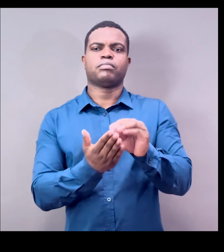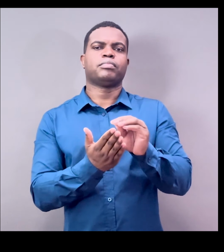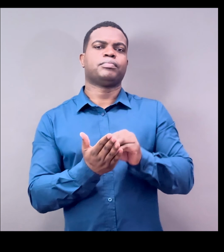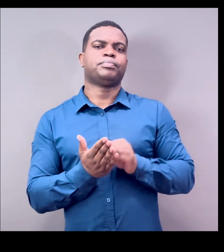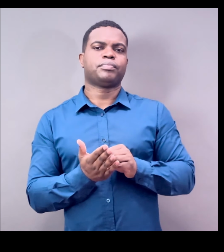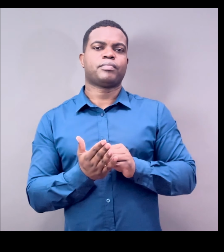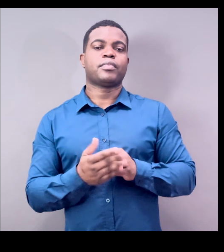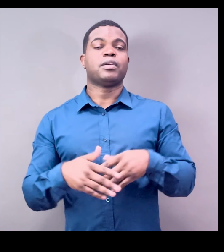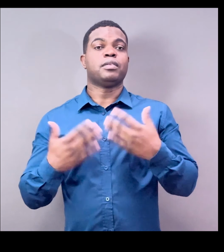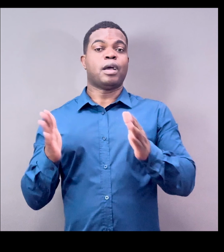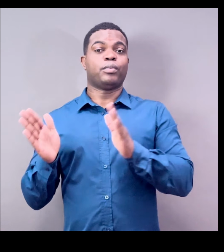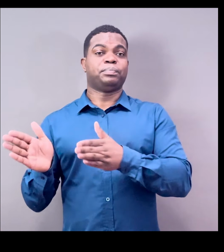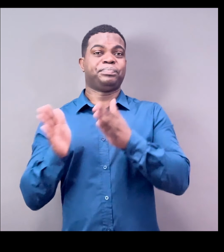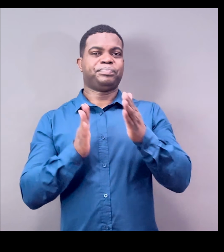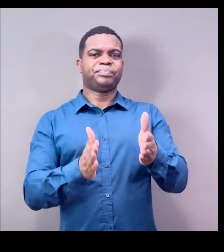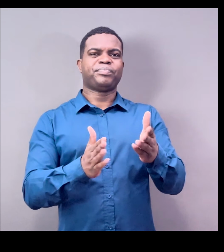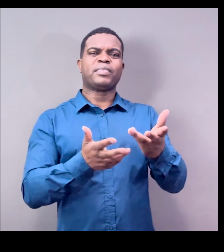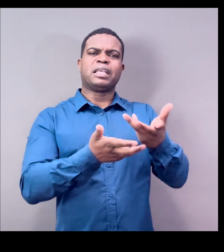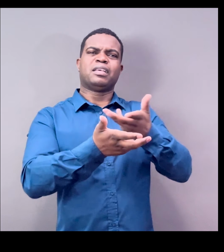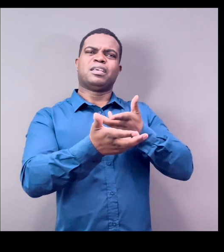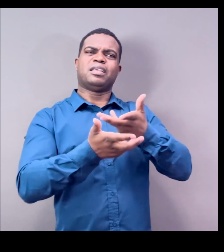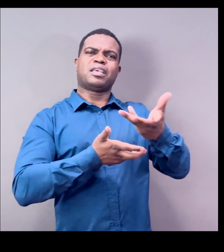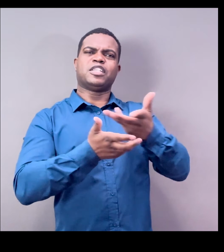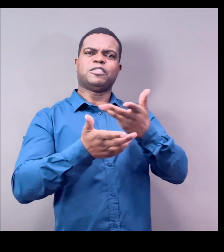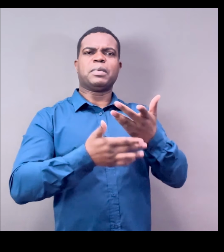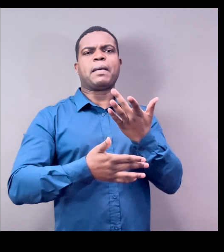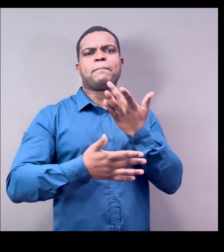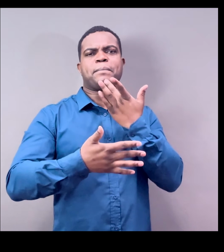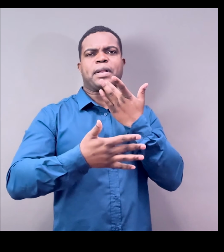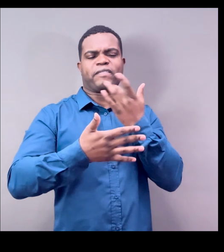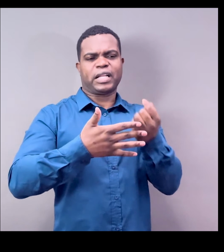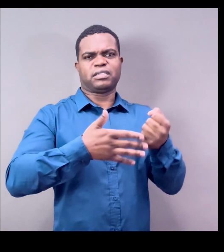Now let's look at engagement preferences survey.